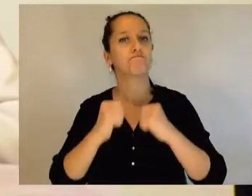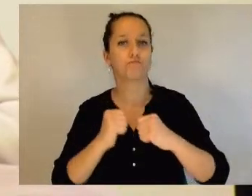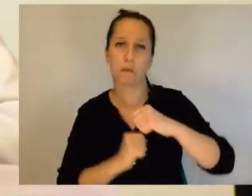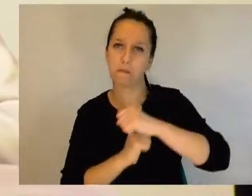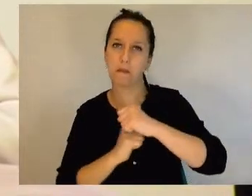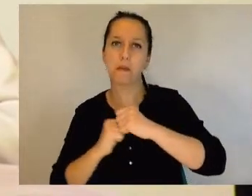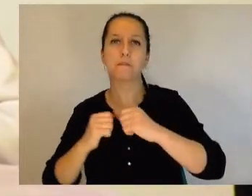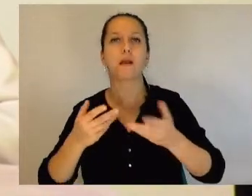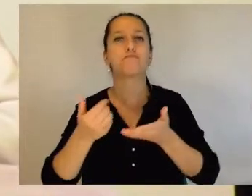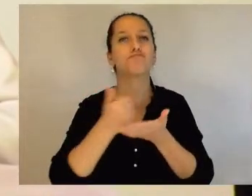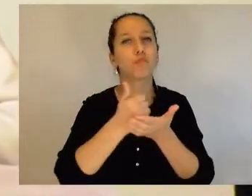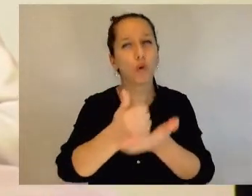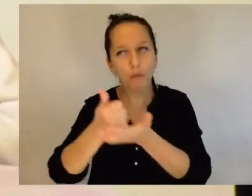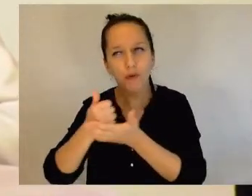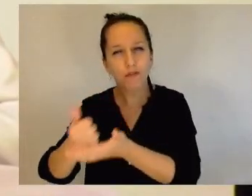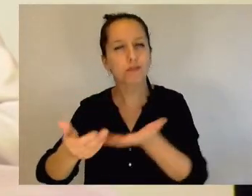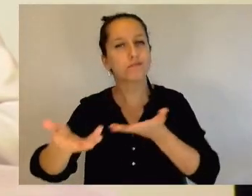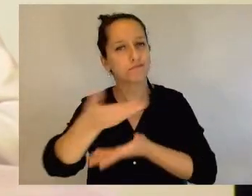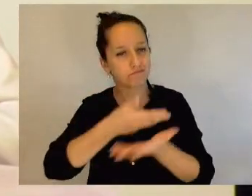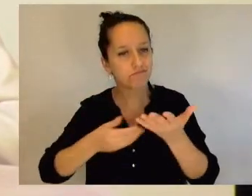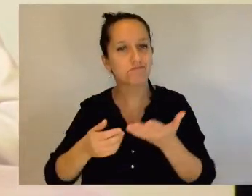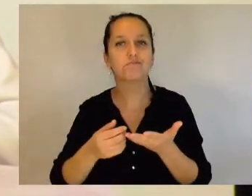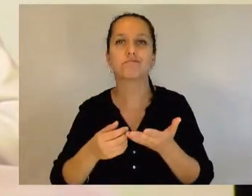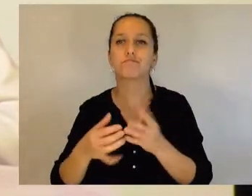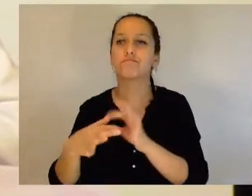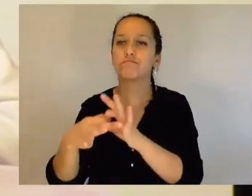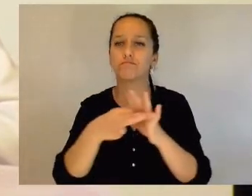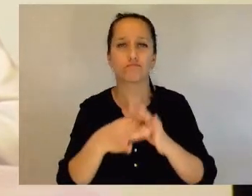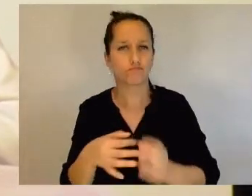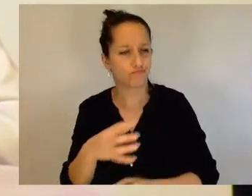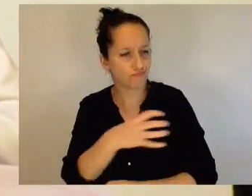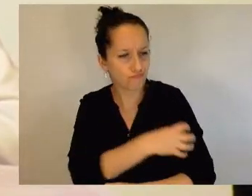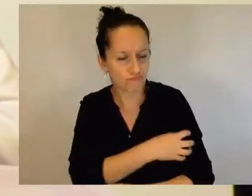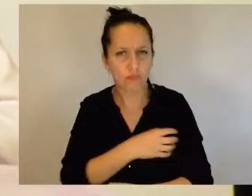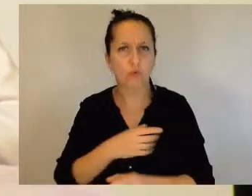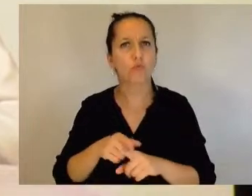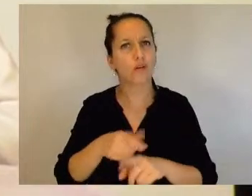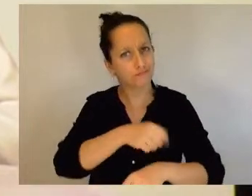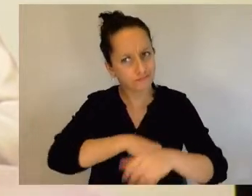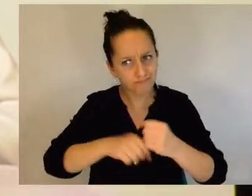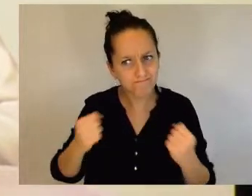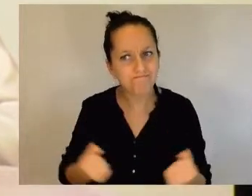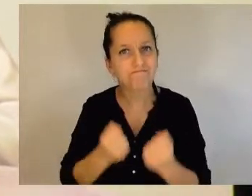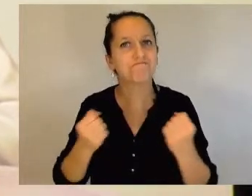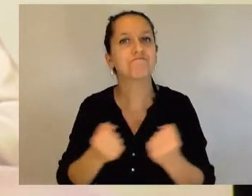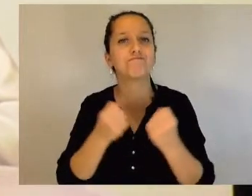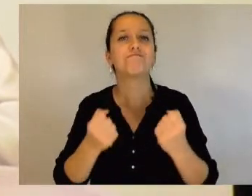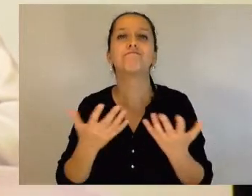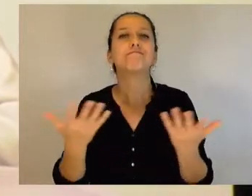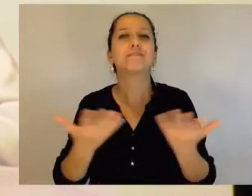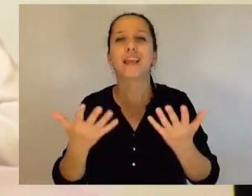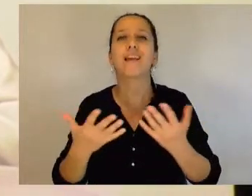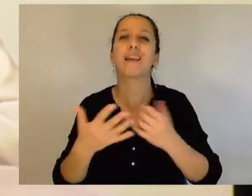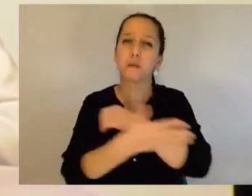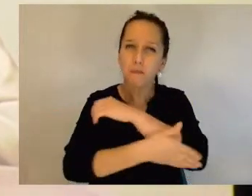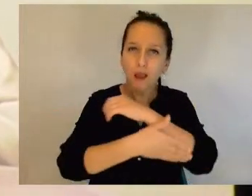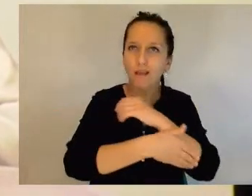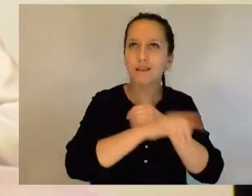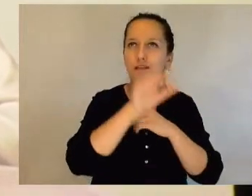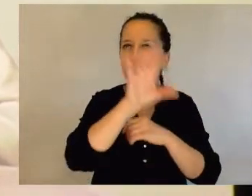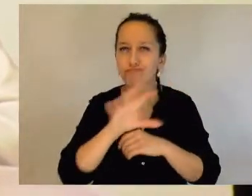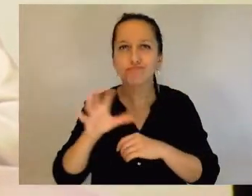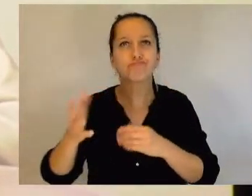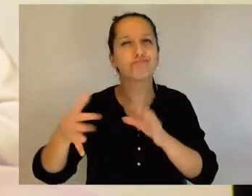the bridge of cooperation that will allow us to join our strengths and talents as nations and